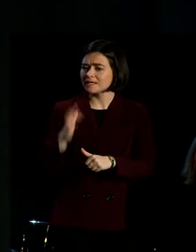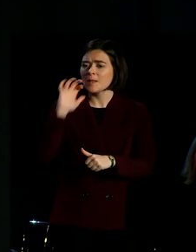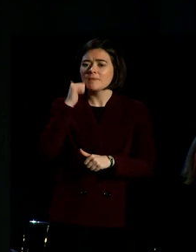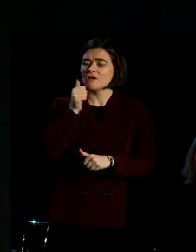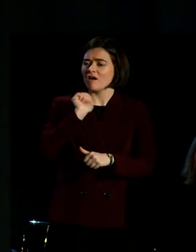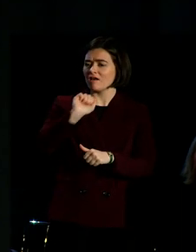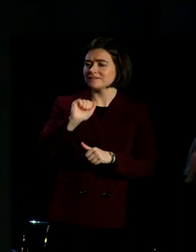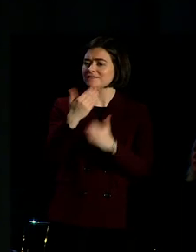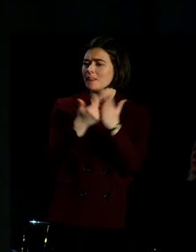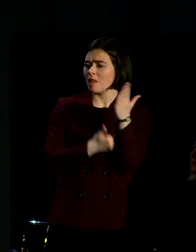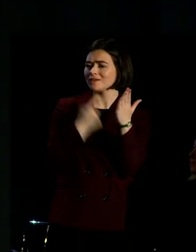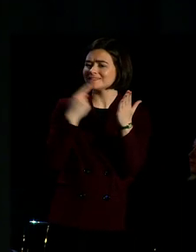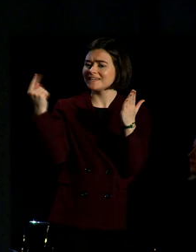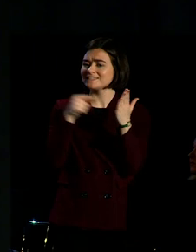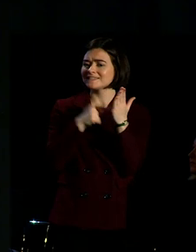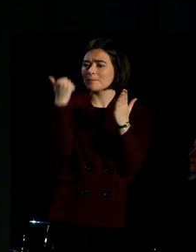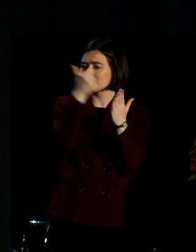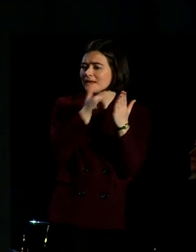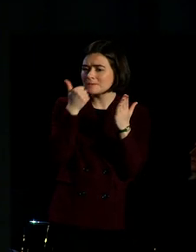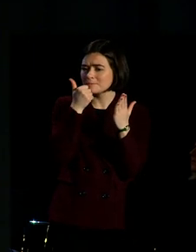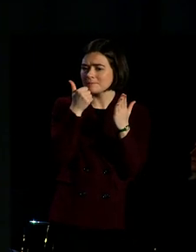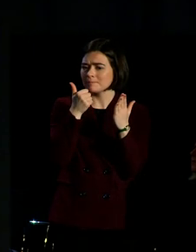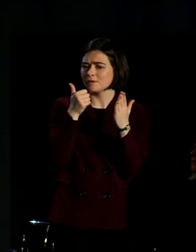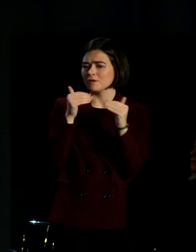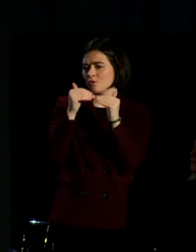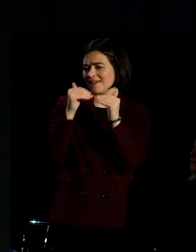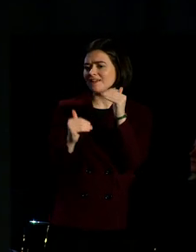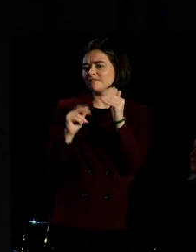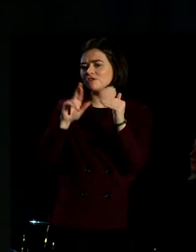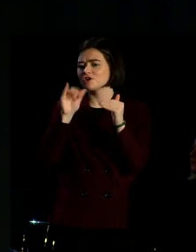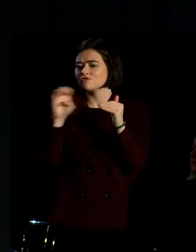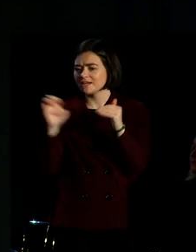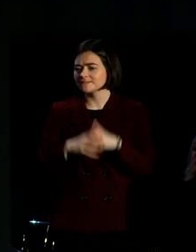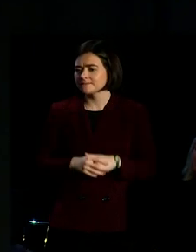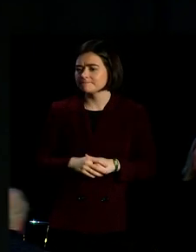laws had stated that black people belonged to an inferior race.